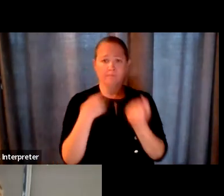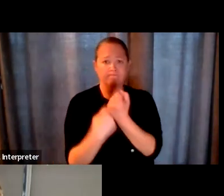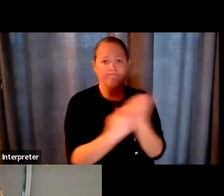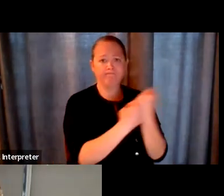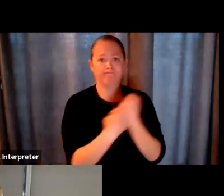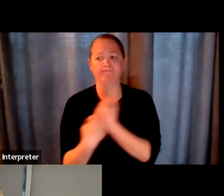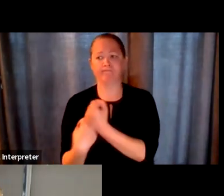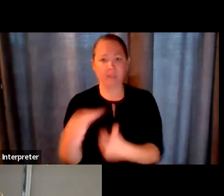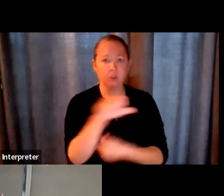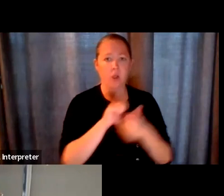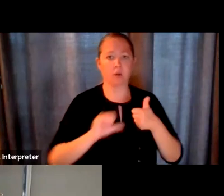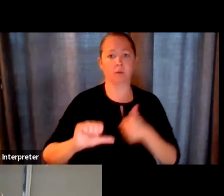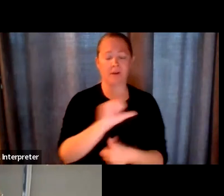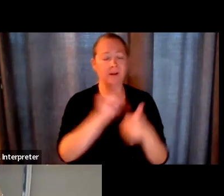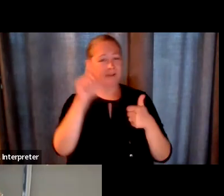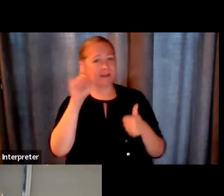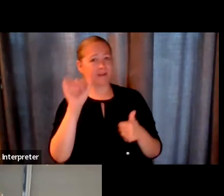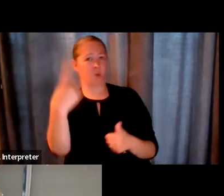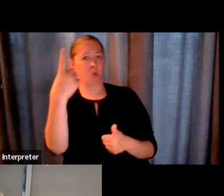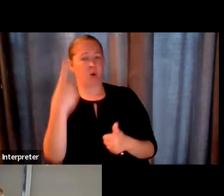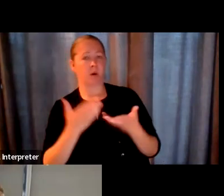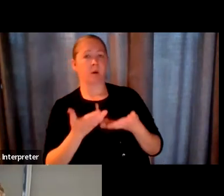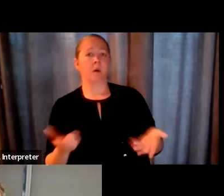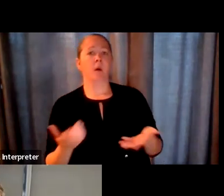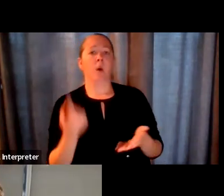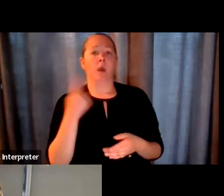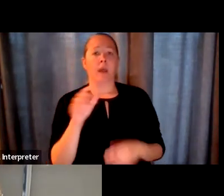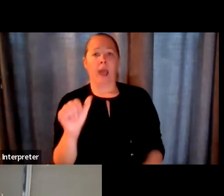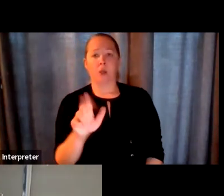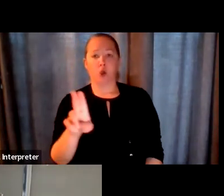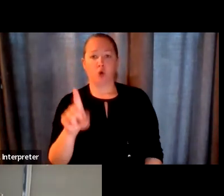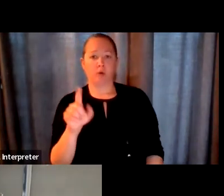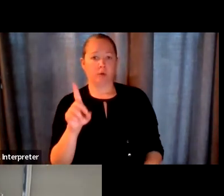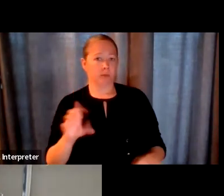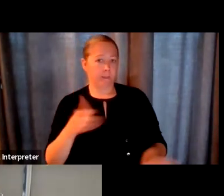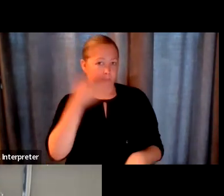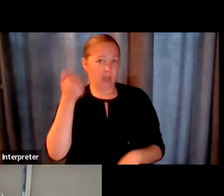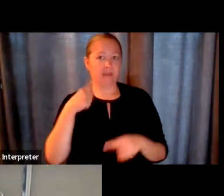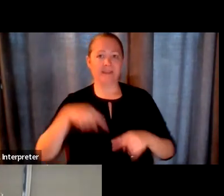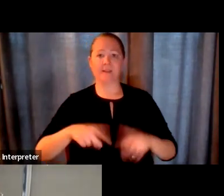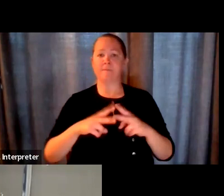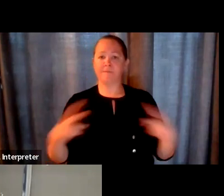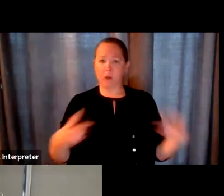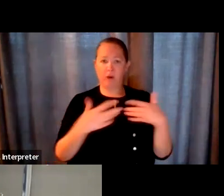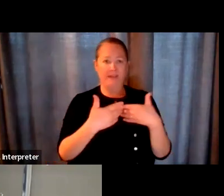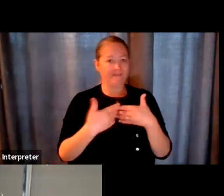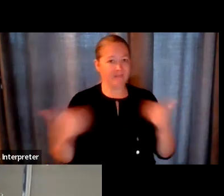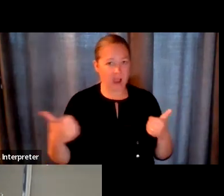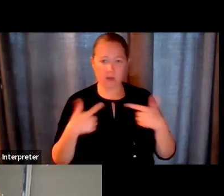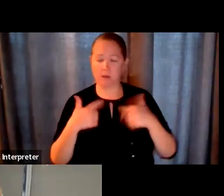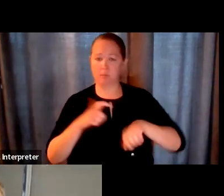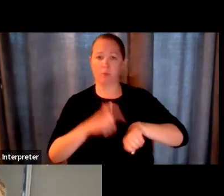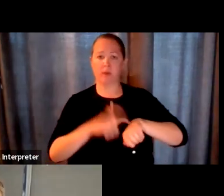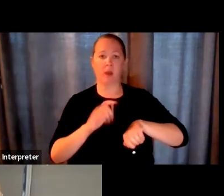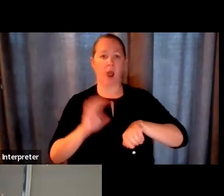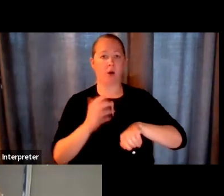supporting each other. And I think that's one of the things that Americans United does best in this very divided moment in our nation. We are